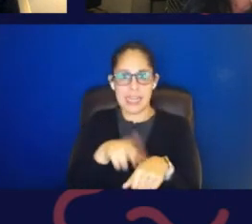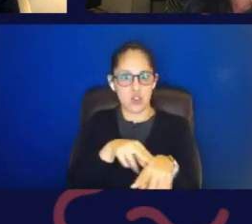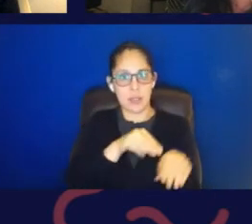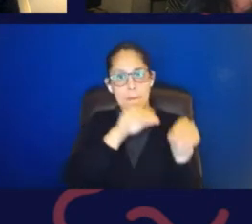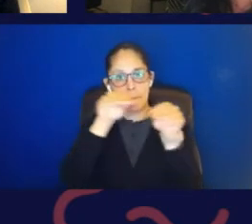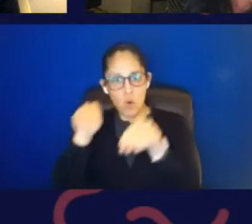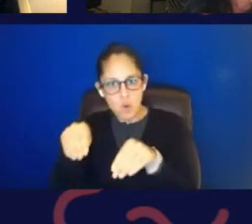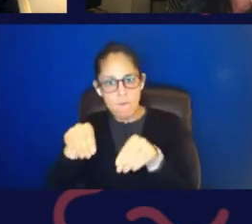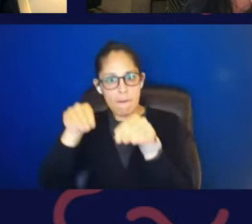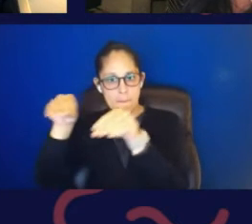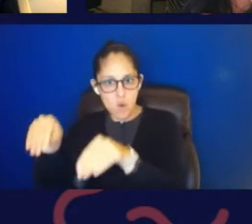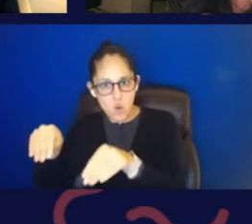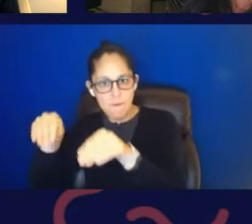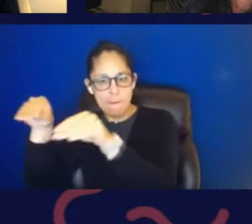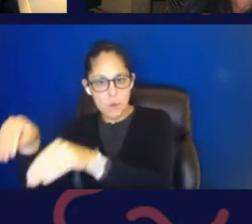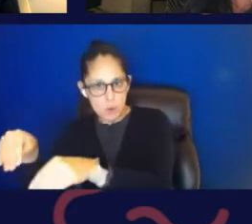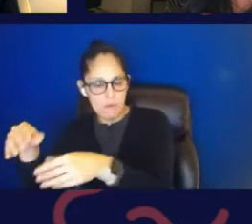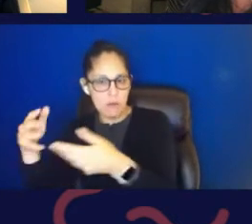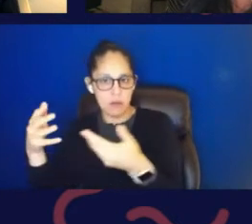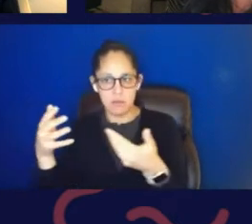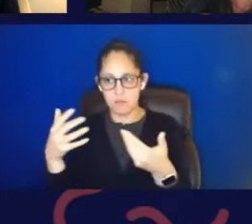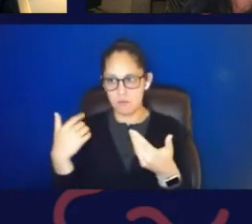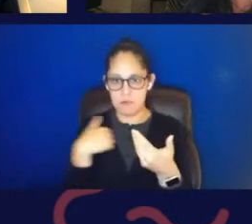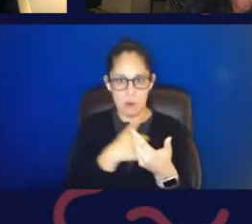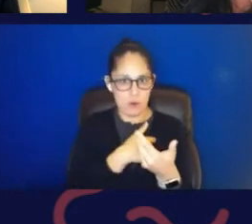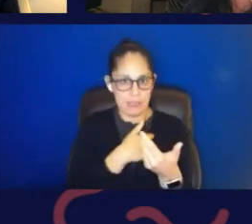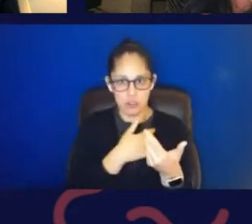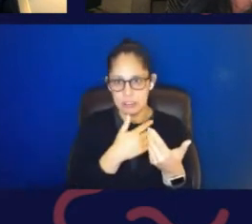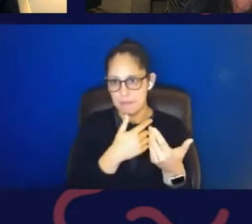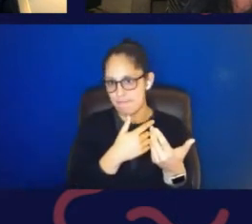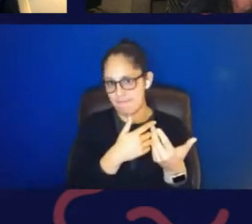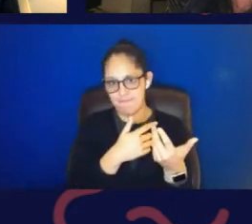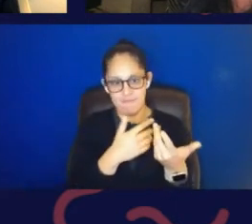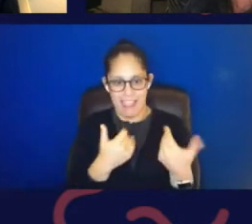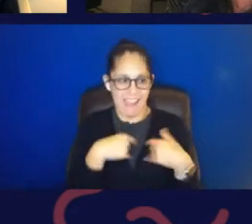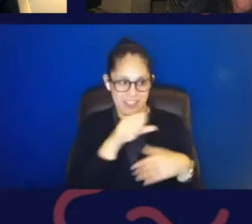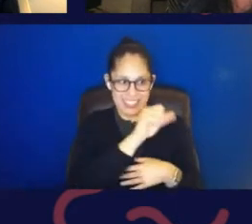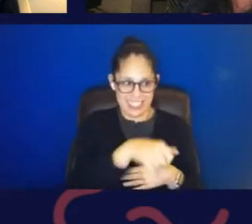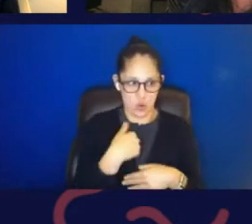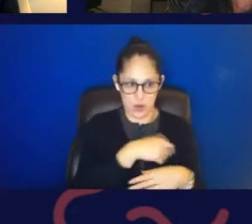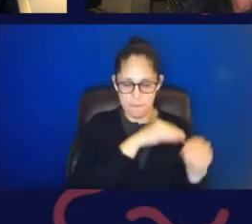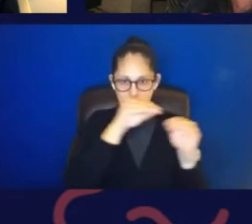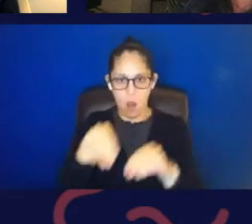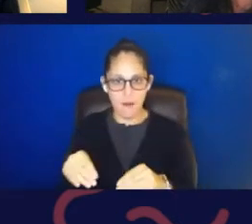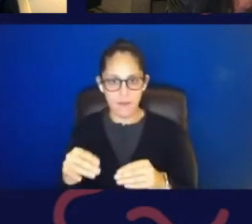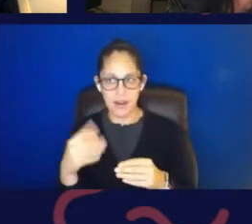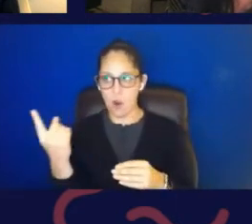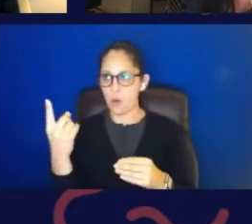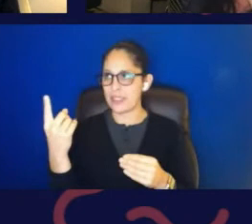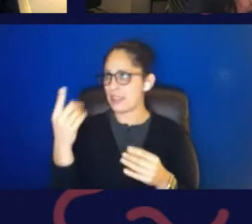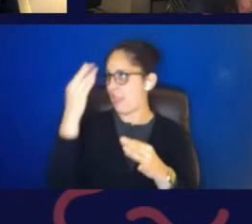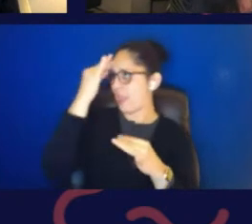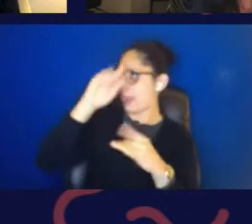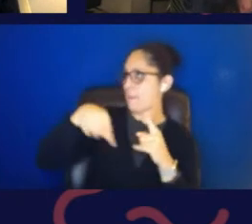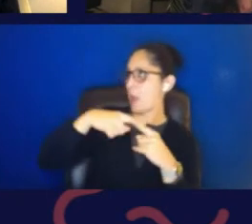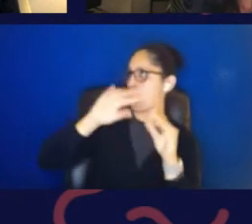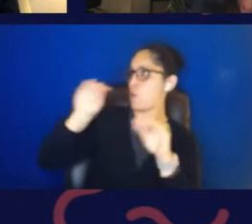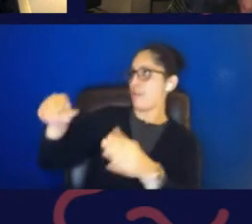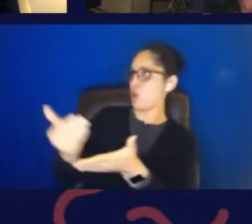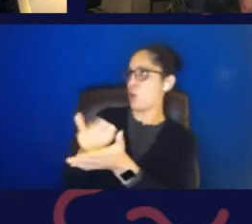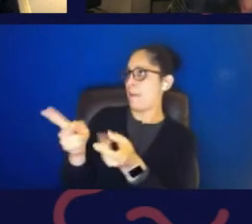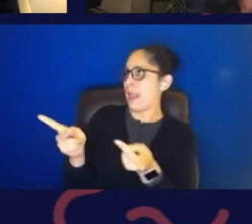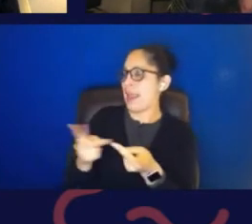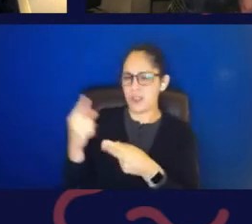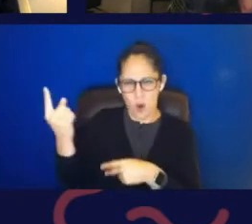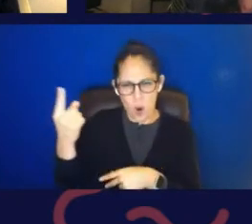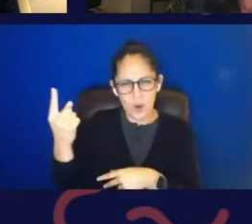move and migrate with seasons and long to be elsewhere all the time. And it's the moment